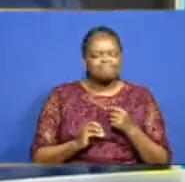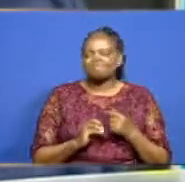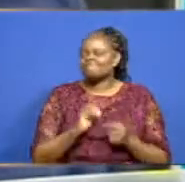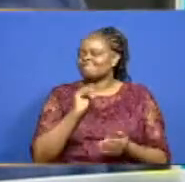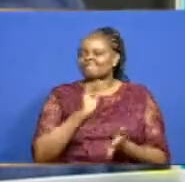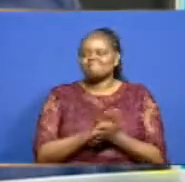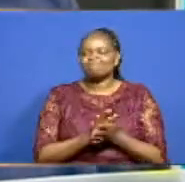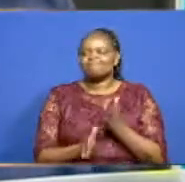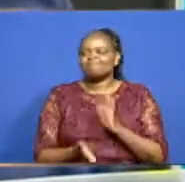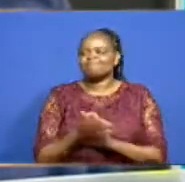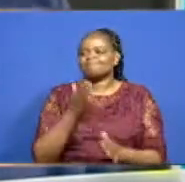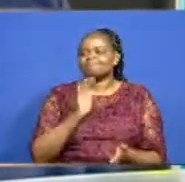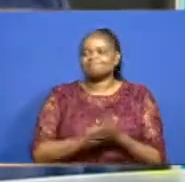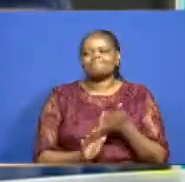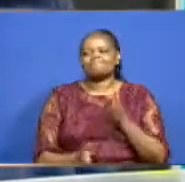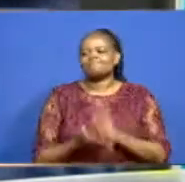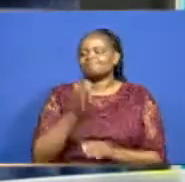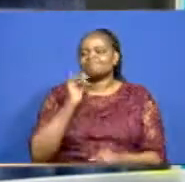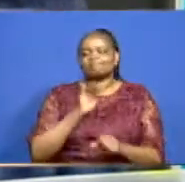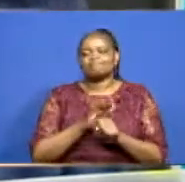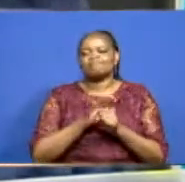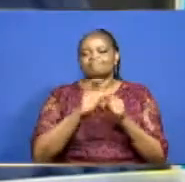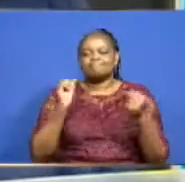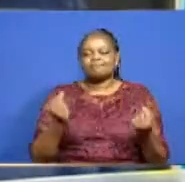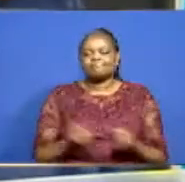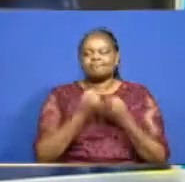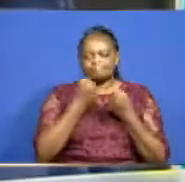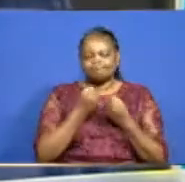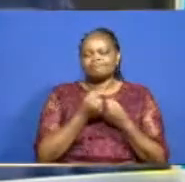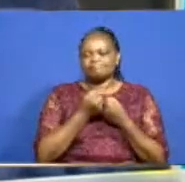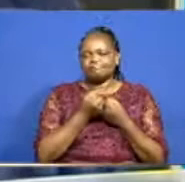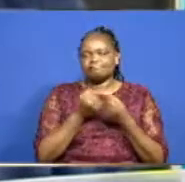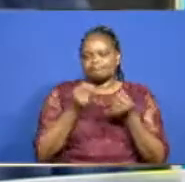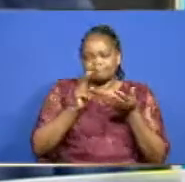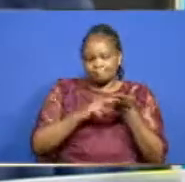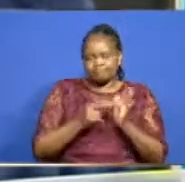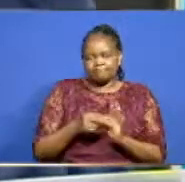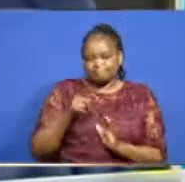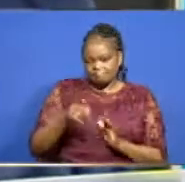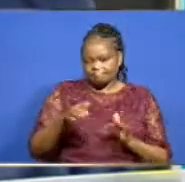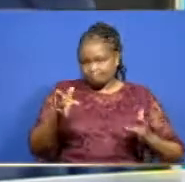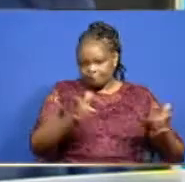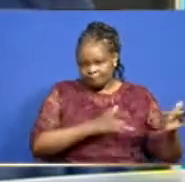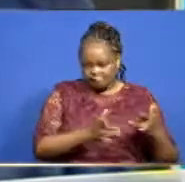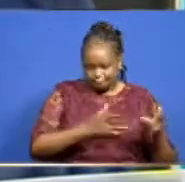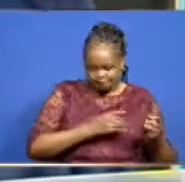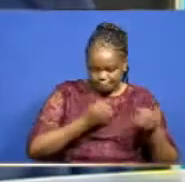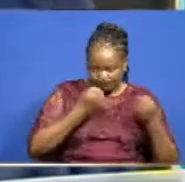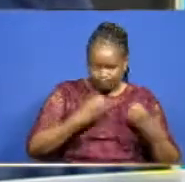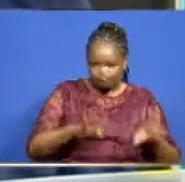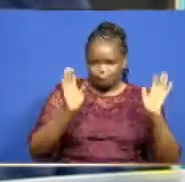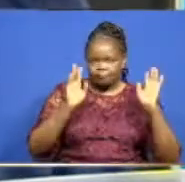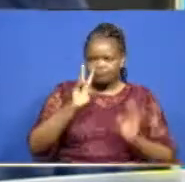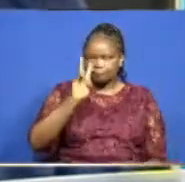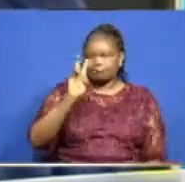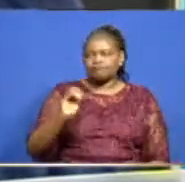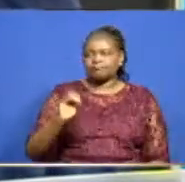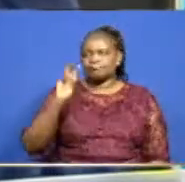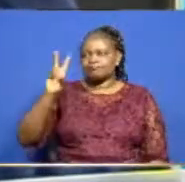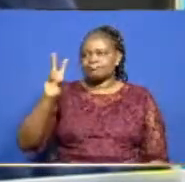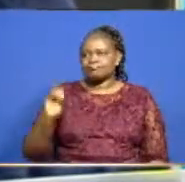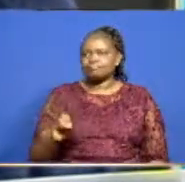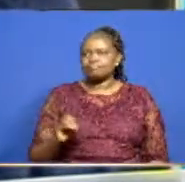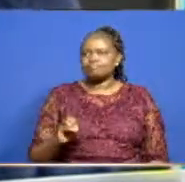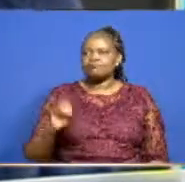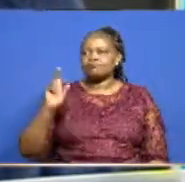on in the education sector. So for us as a country where we stand, it is considered lost. And the 2020